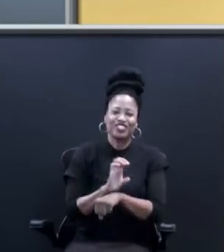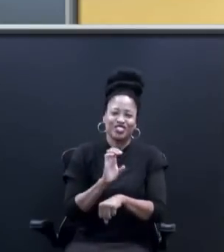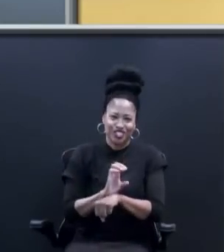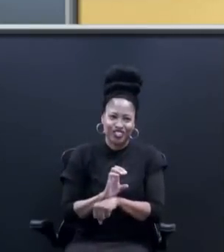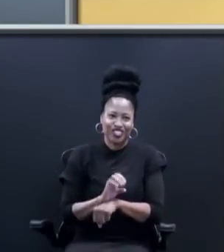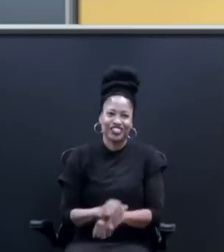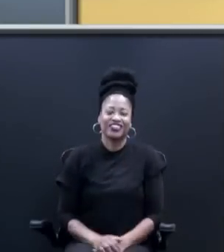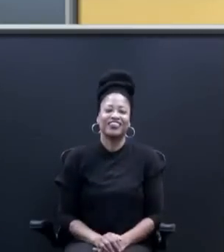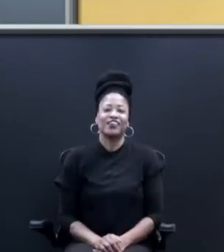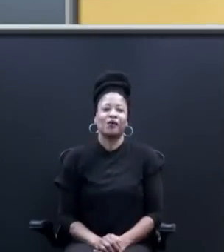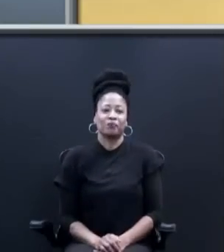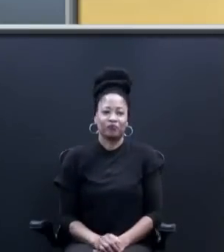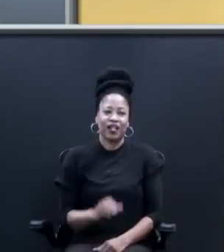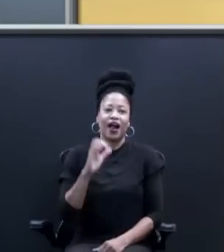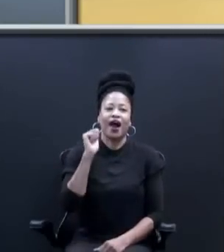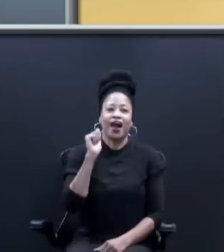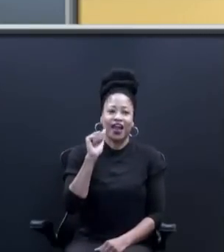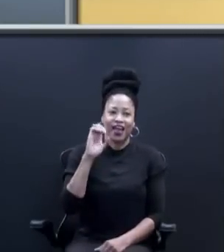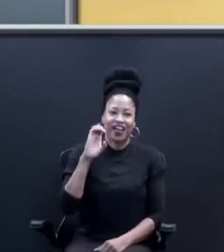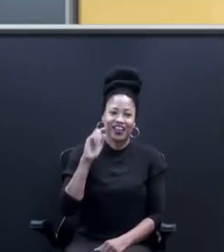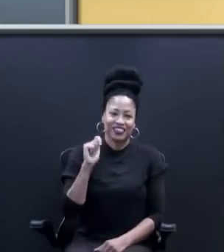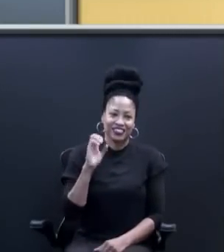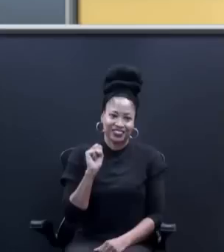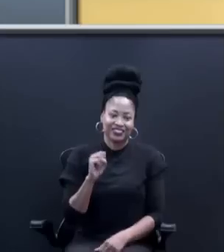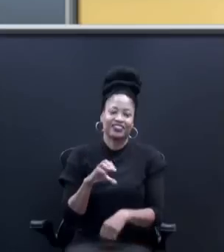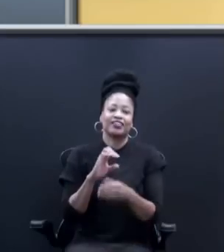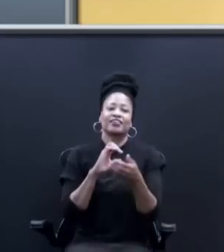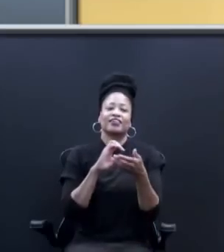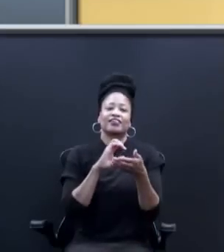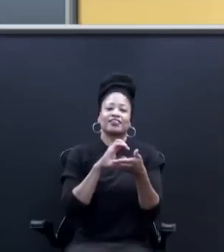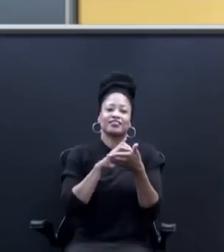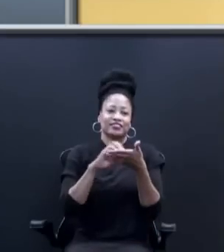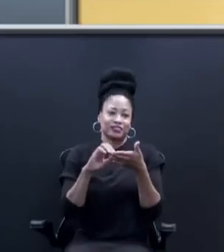1. Acts 2 and verse 1.